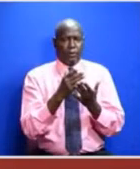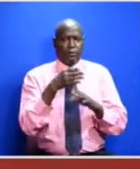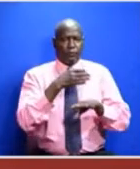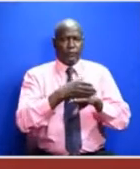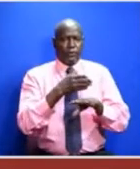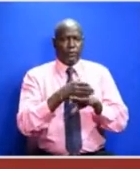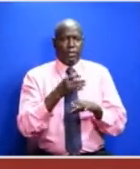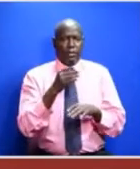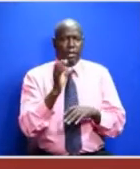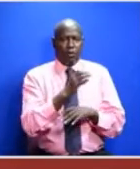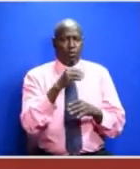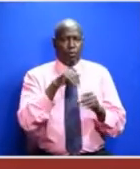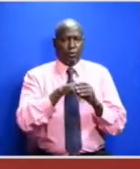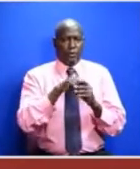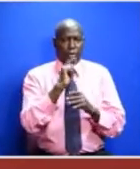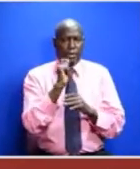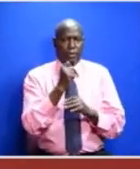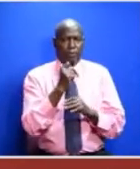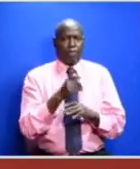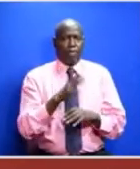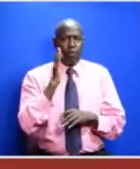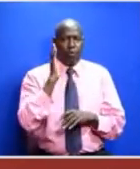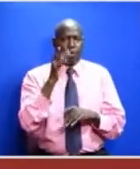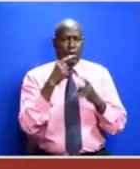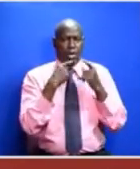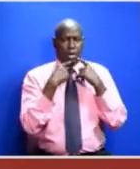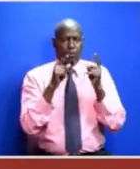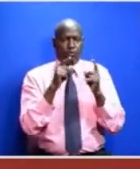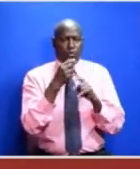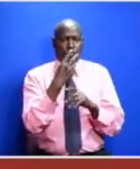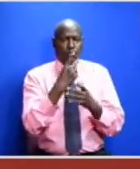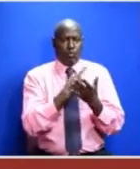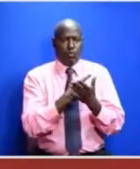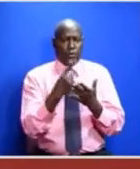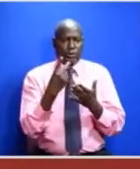alcohol in Kenya. We will be announcing in 2 weeks' time